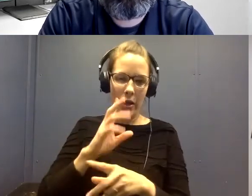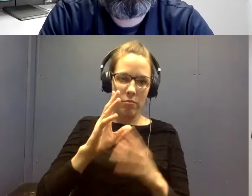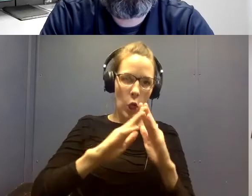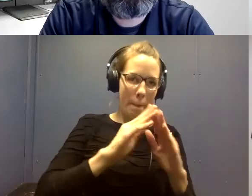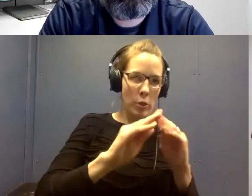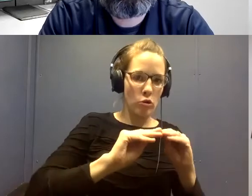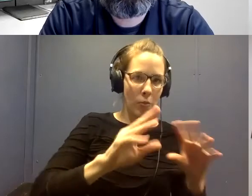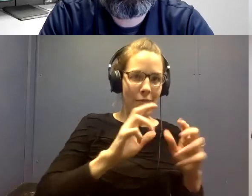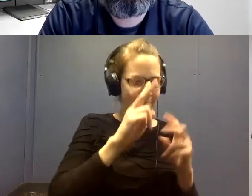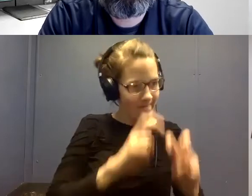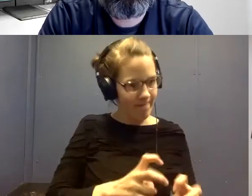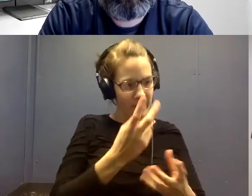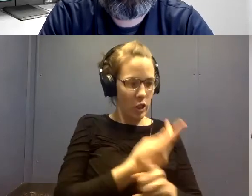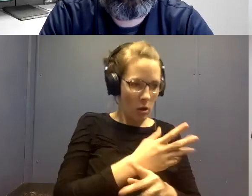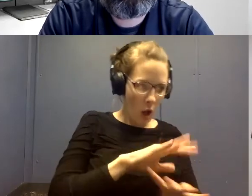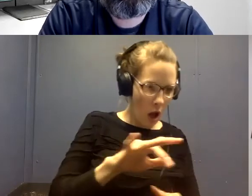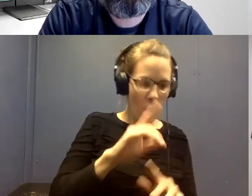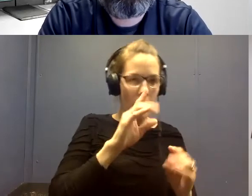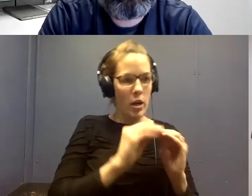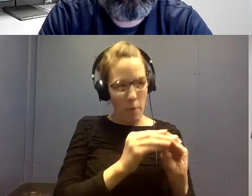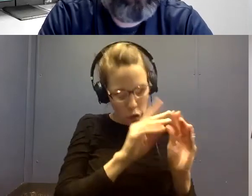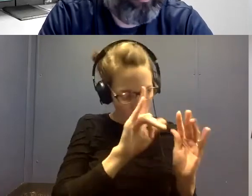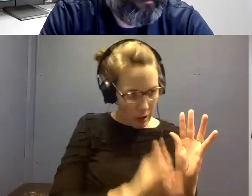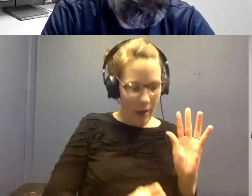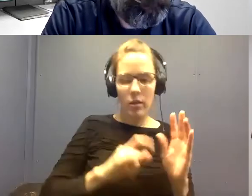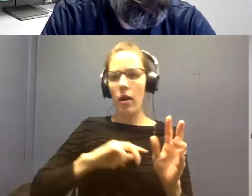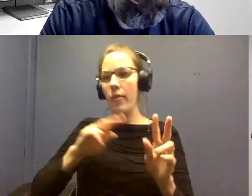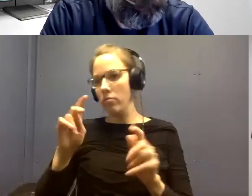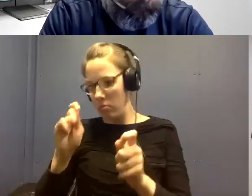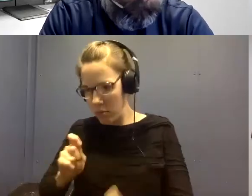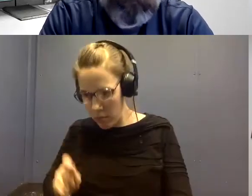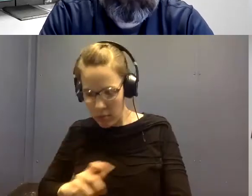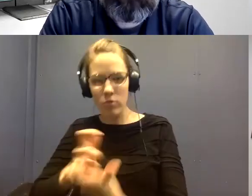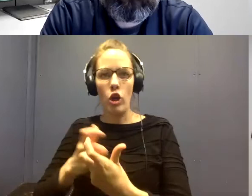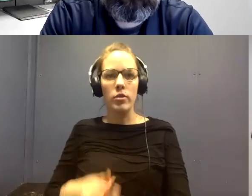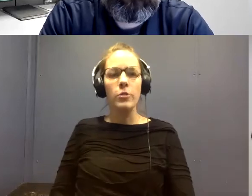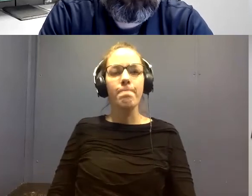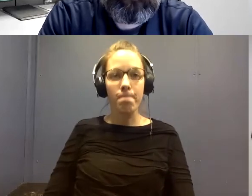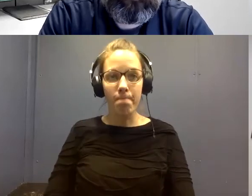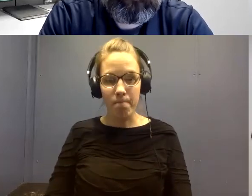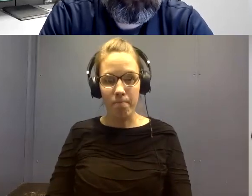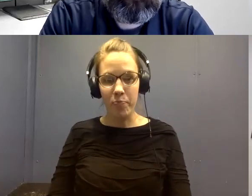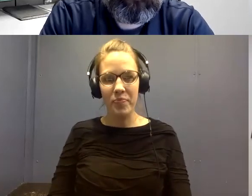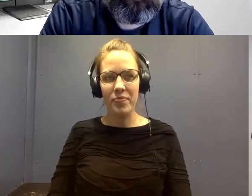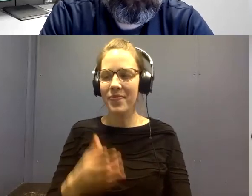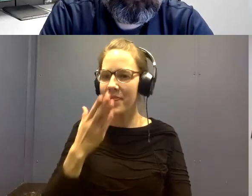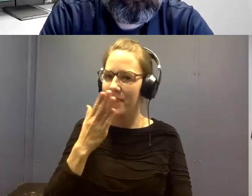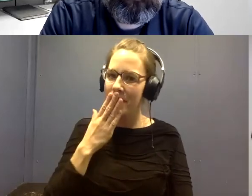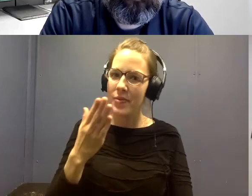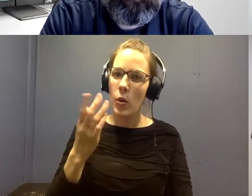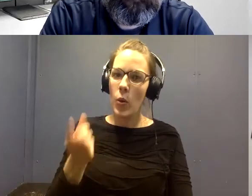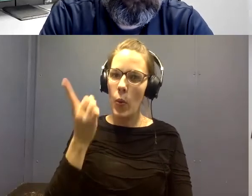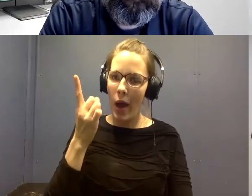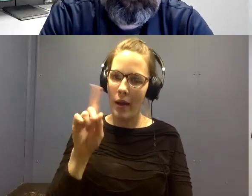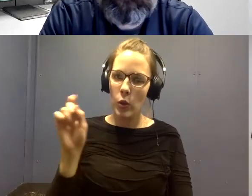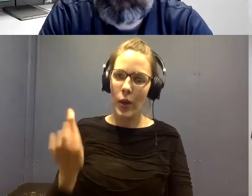of the primary drivers of that, watching that as we make changes. Definitely. Thank you on that. We do have one question